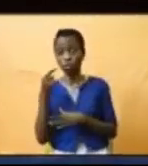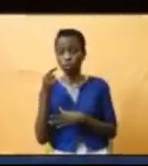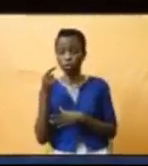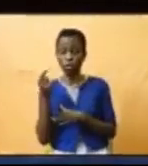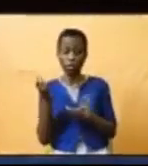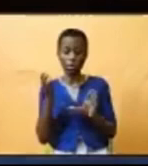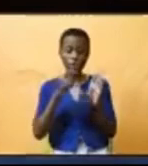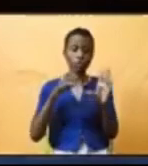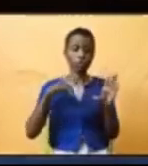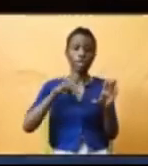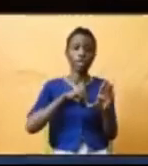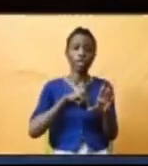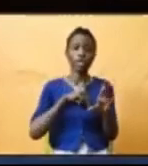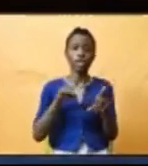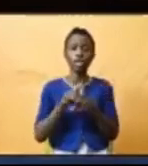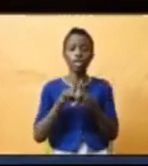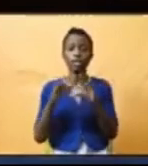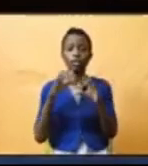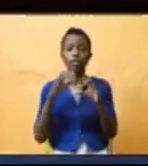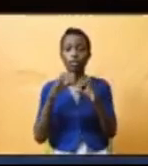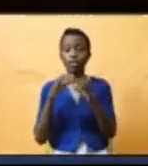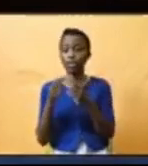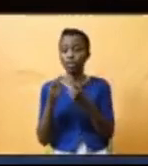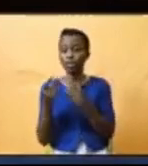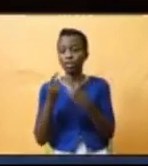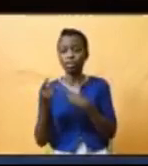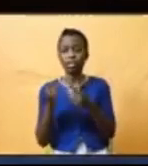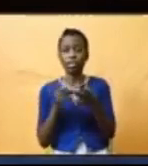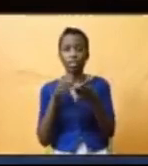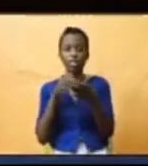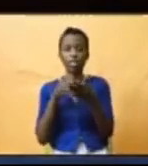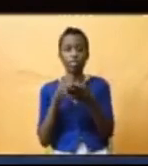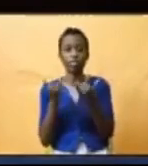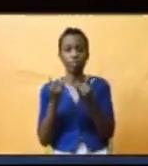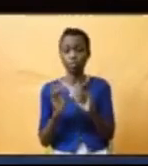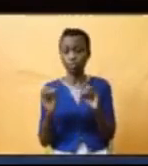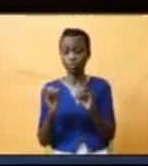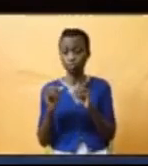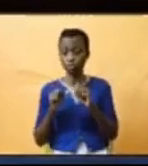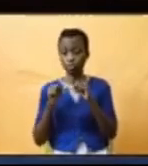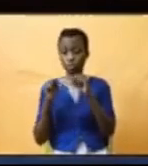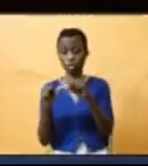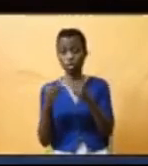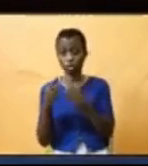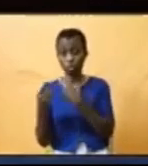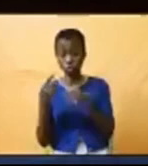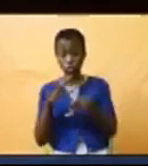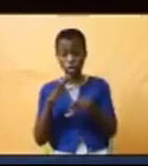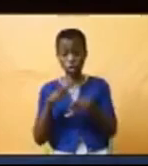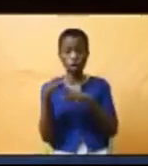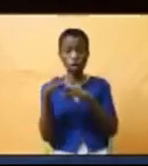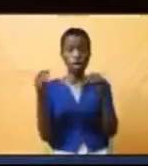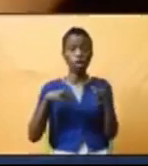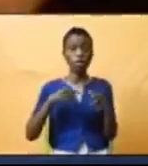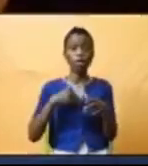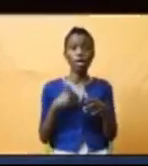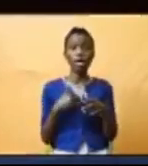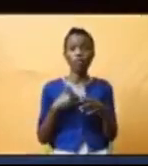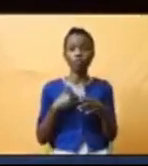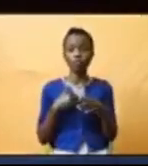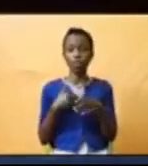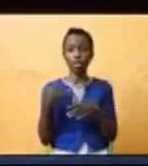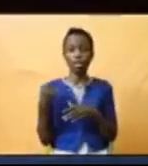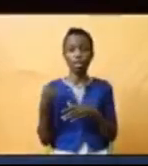schedules to join us as well. The conversation doesn't have to end here. Keep the conversation going on social media. We have been